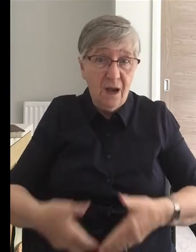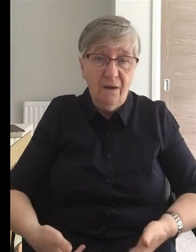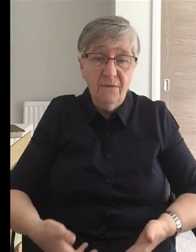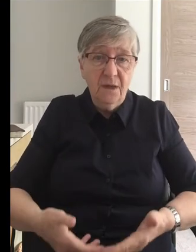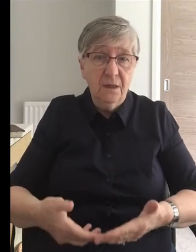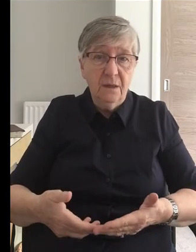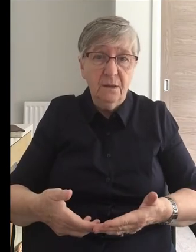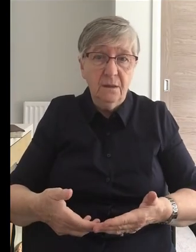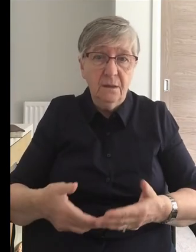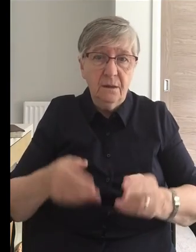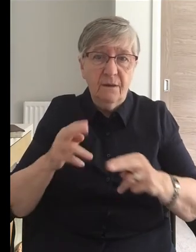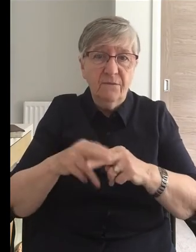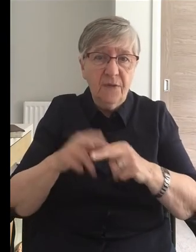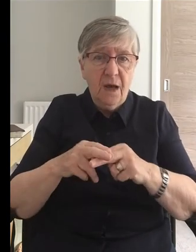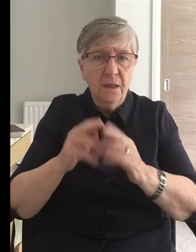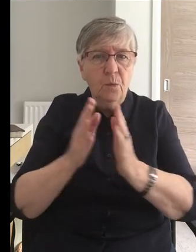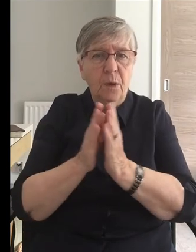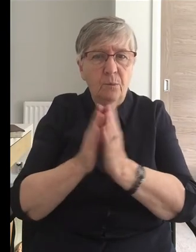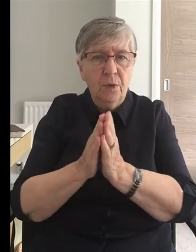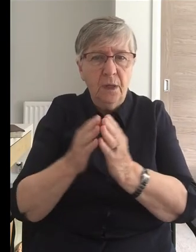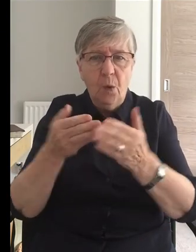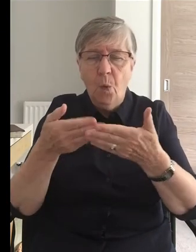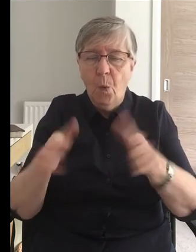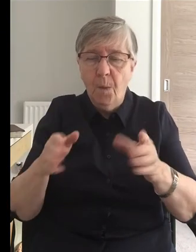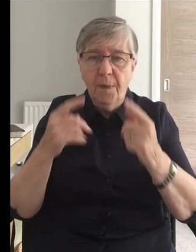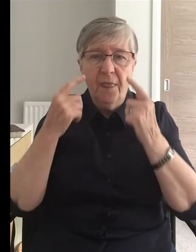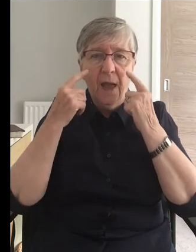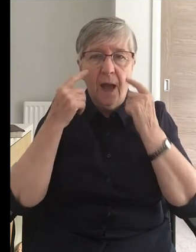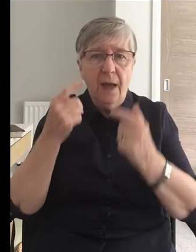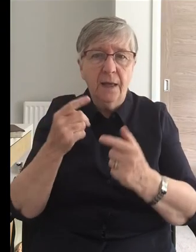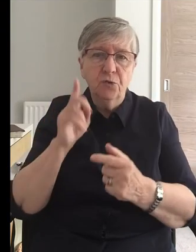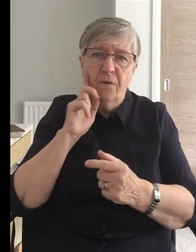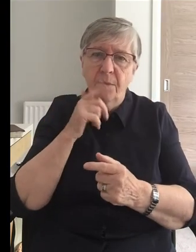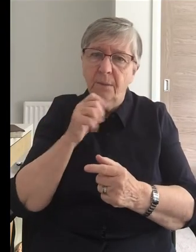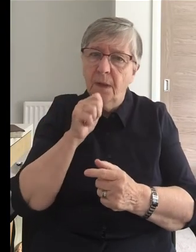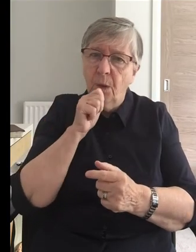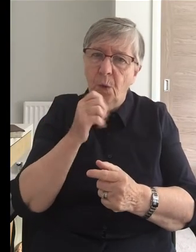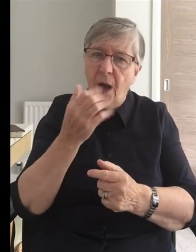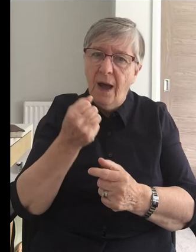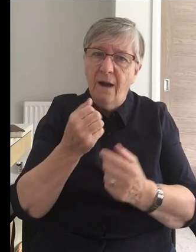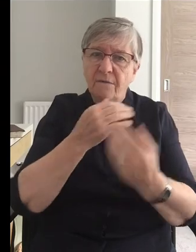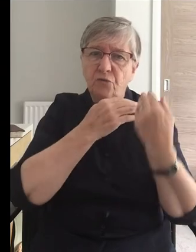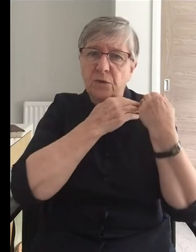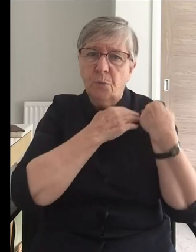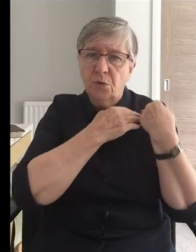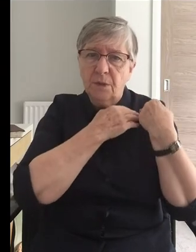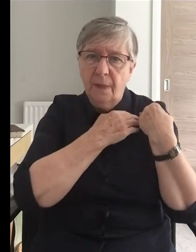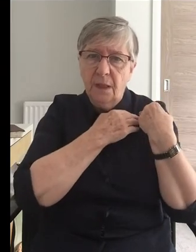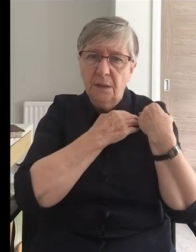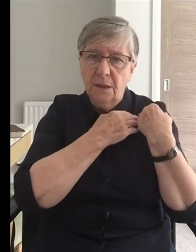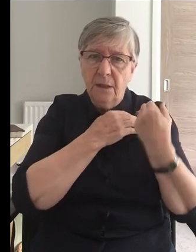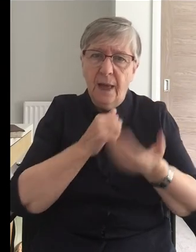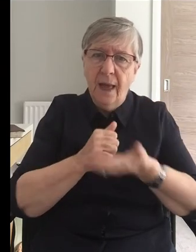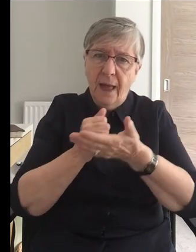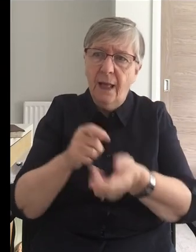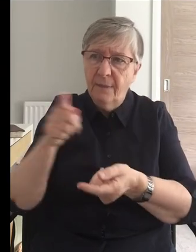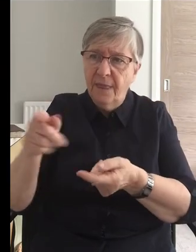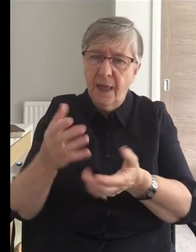Father, we pray that you would open the eyes of those with responsibility and give them compassion.